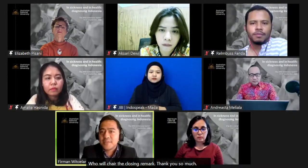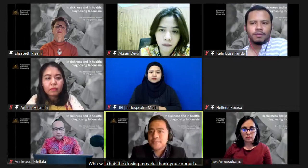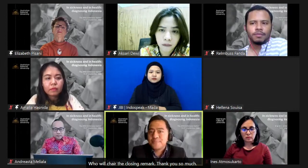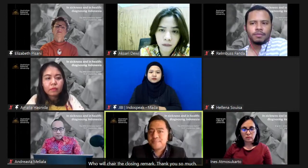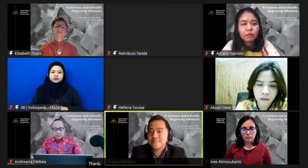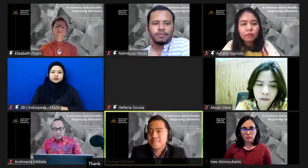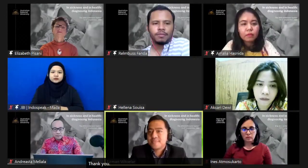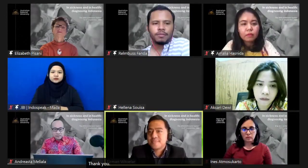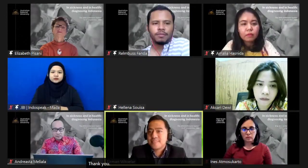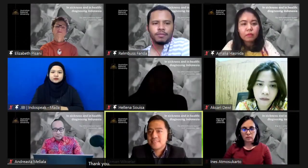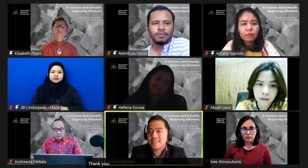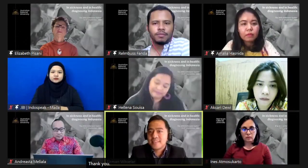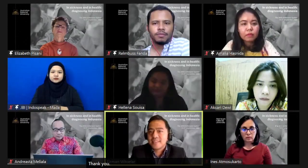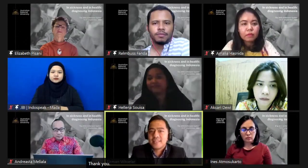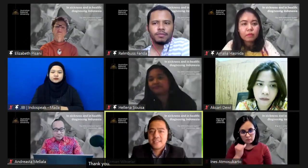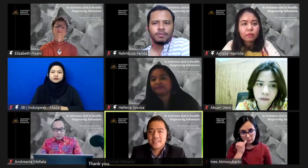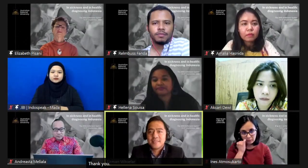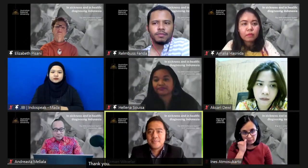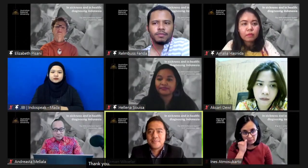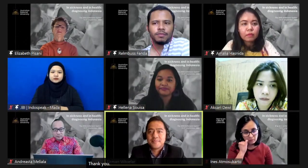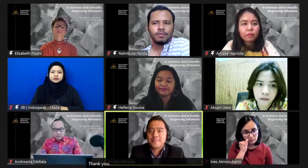Thank you.